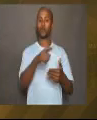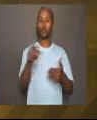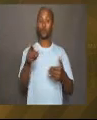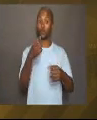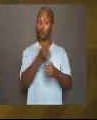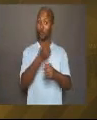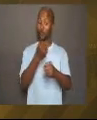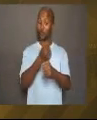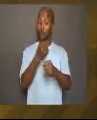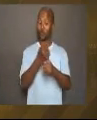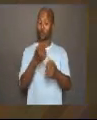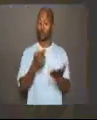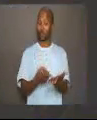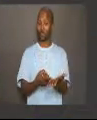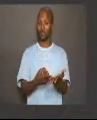apply this time.